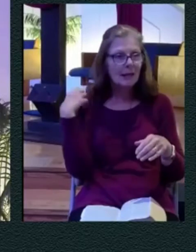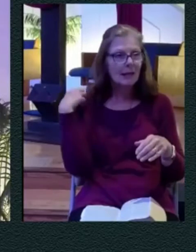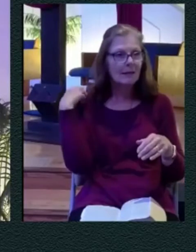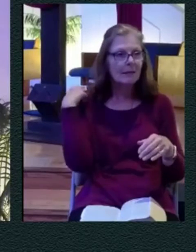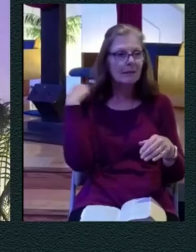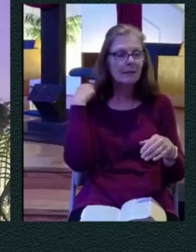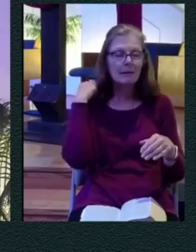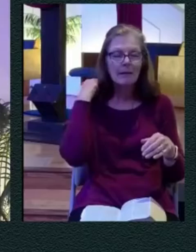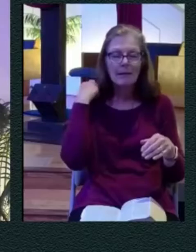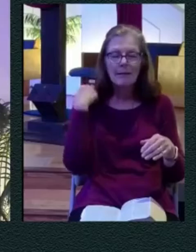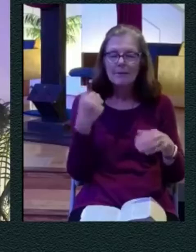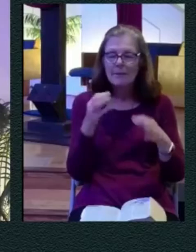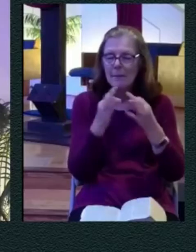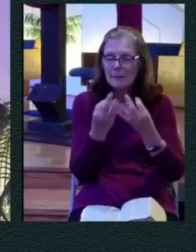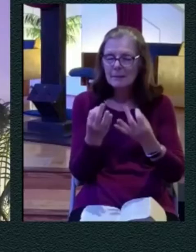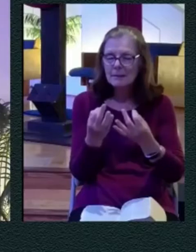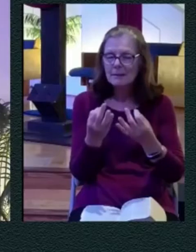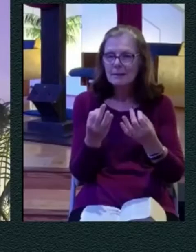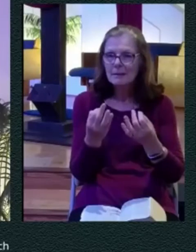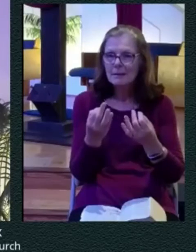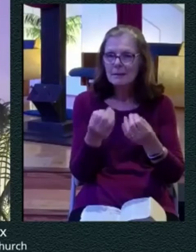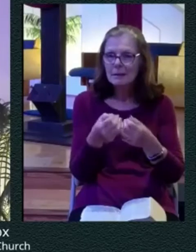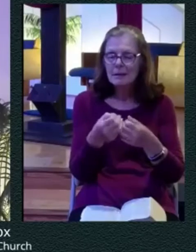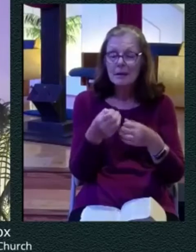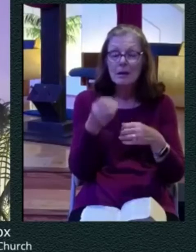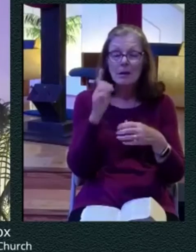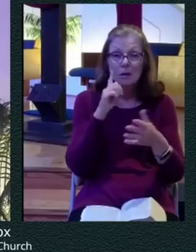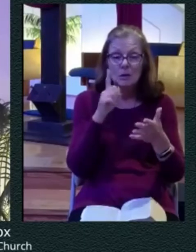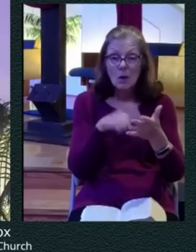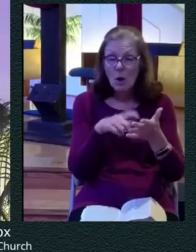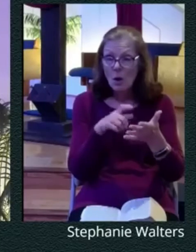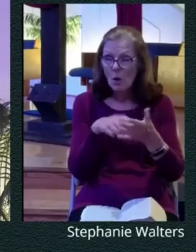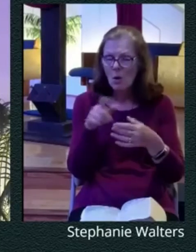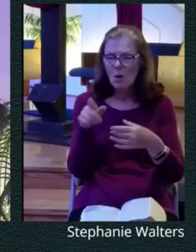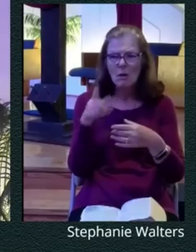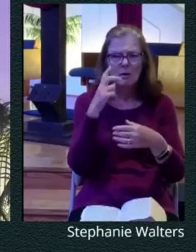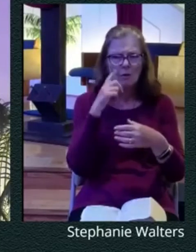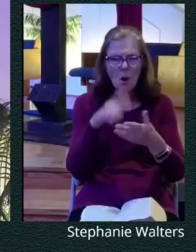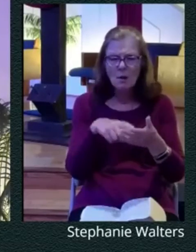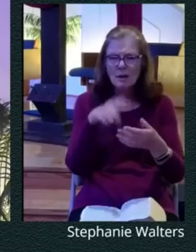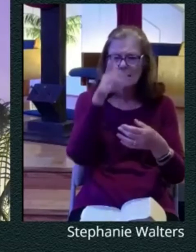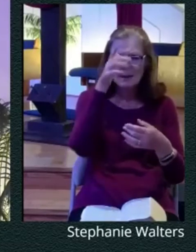making note of the aspirations of men, the rebellions of men,